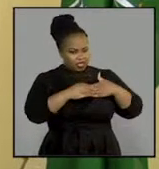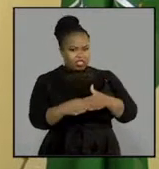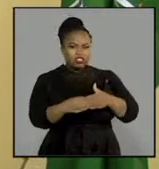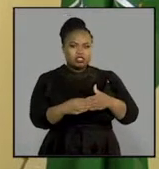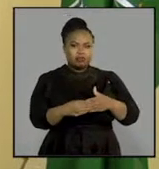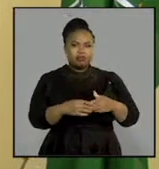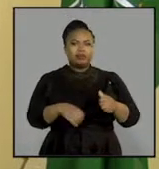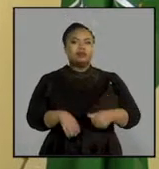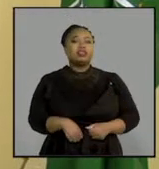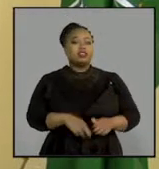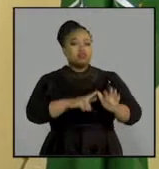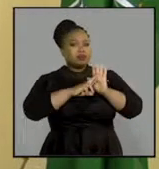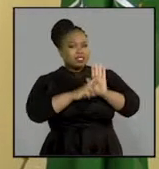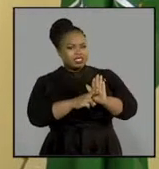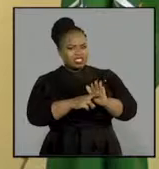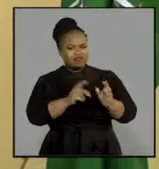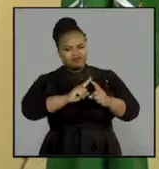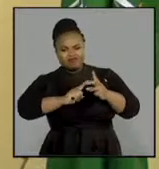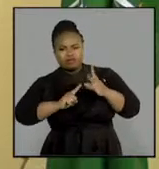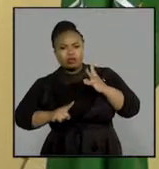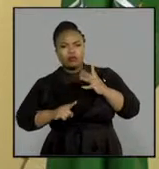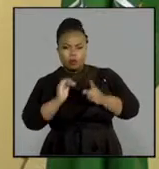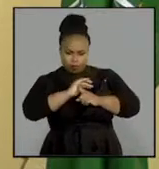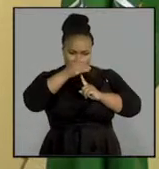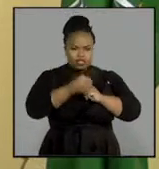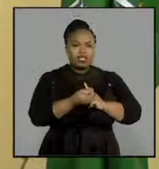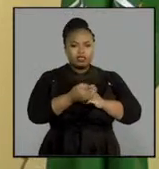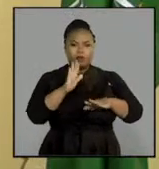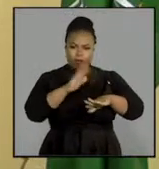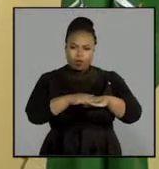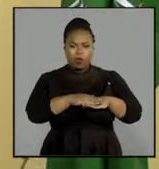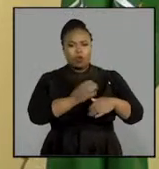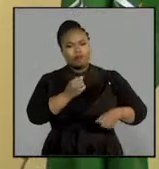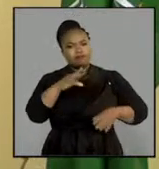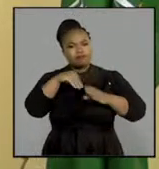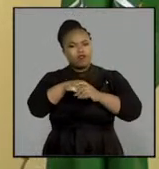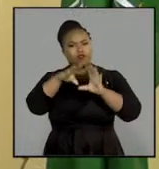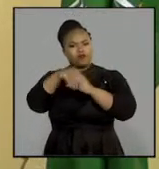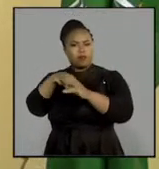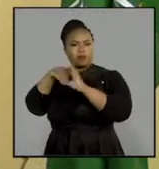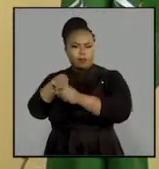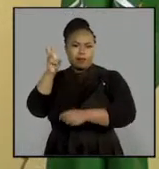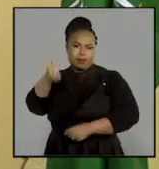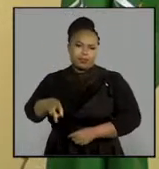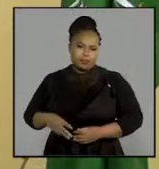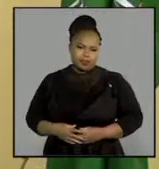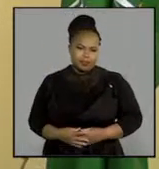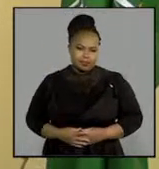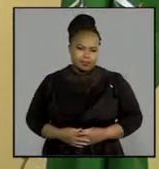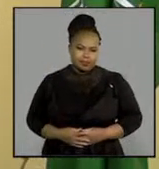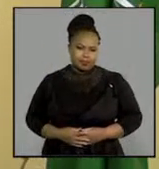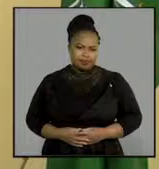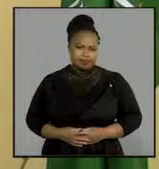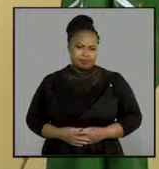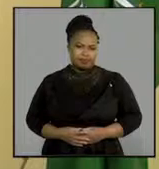and promote women's leadership and representation across society.